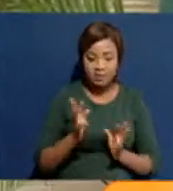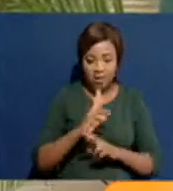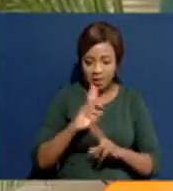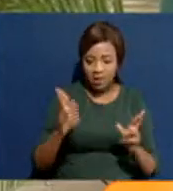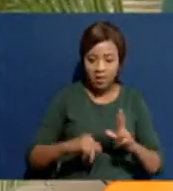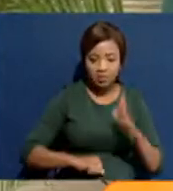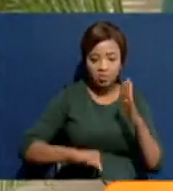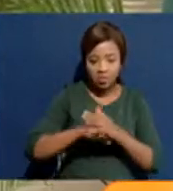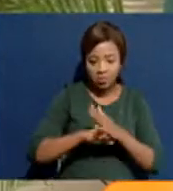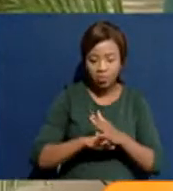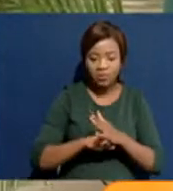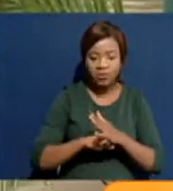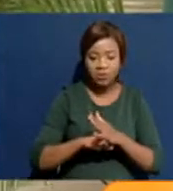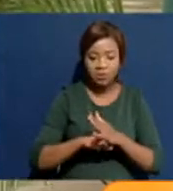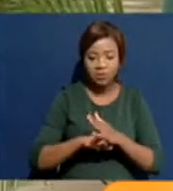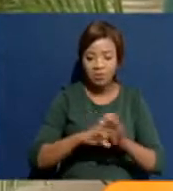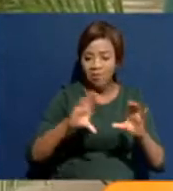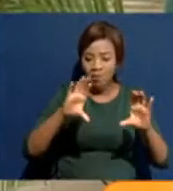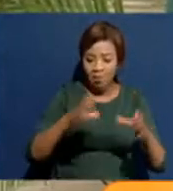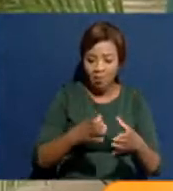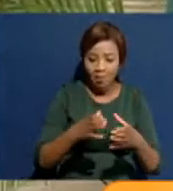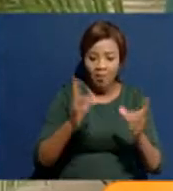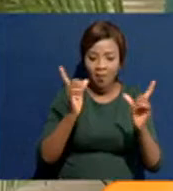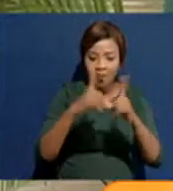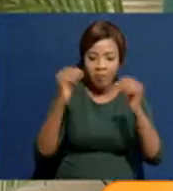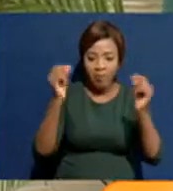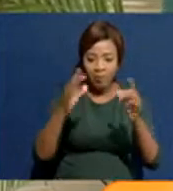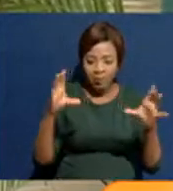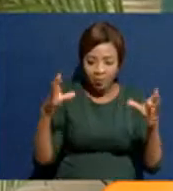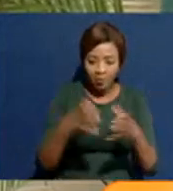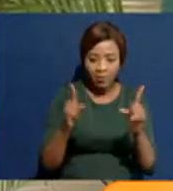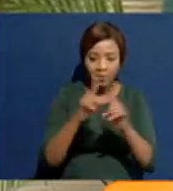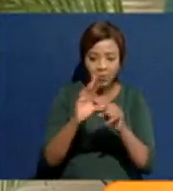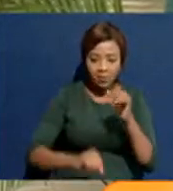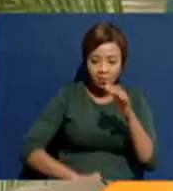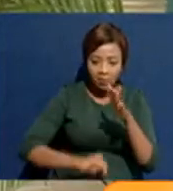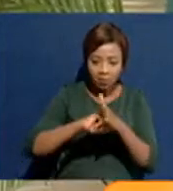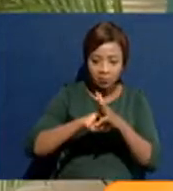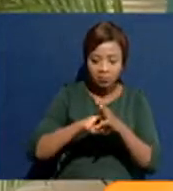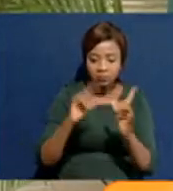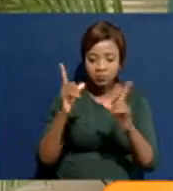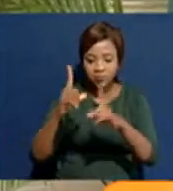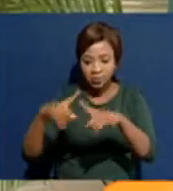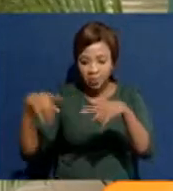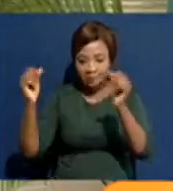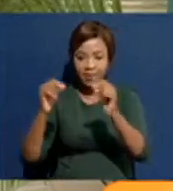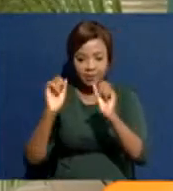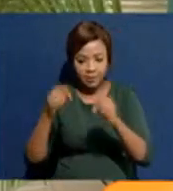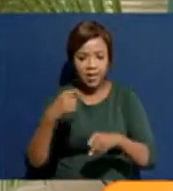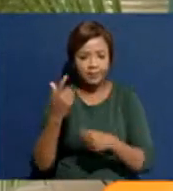of Japanese companies and also support Japan to be